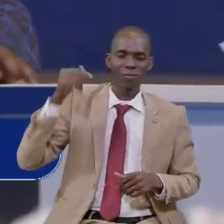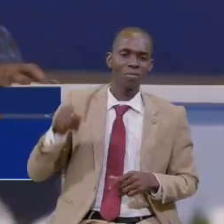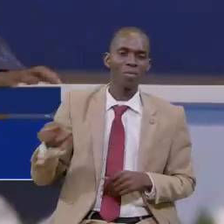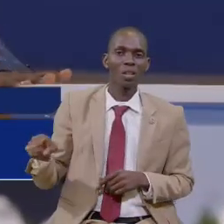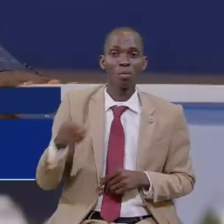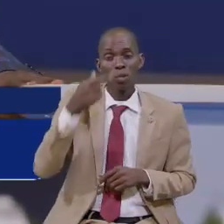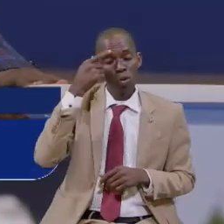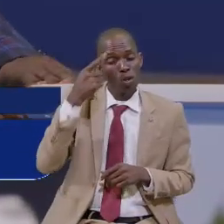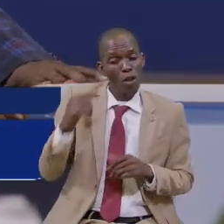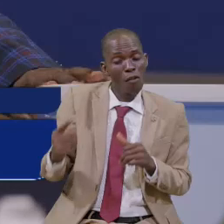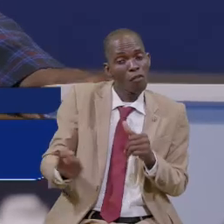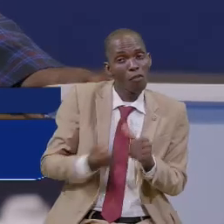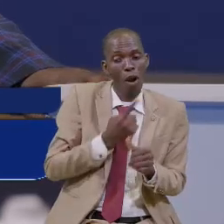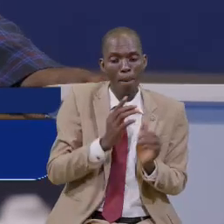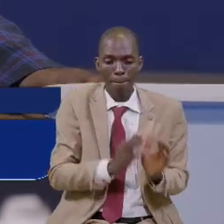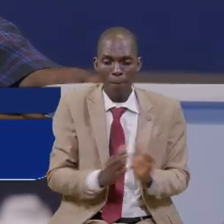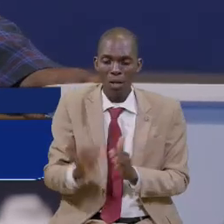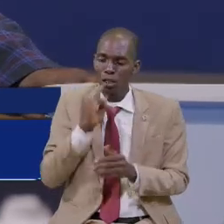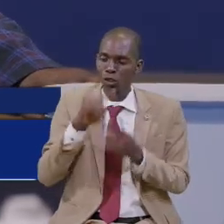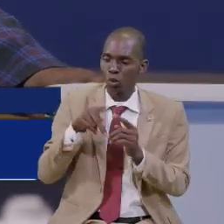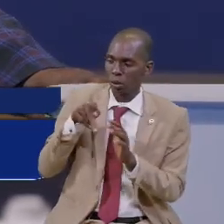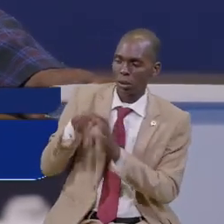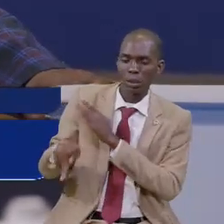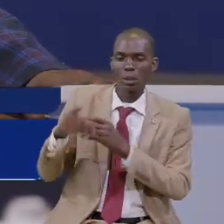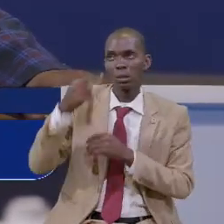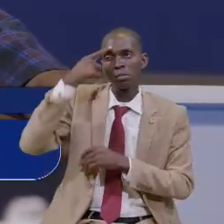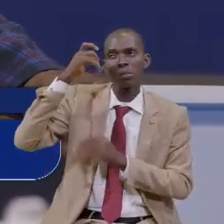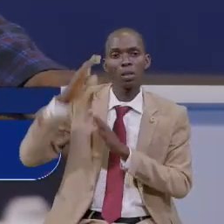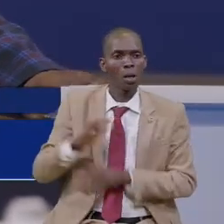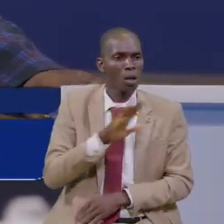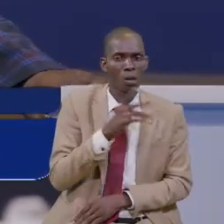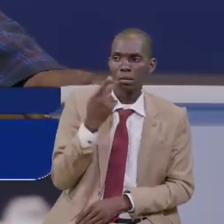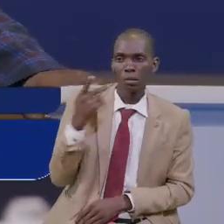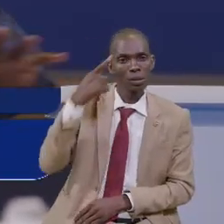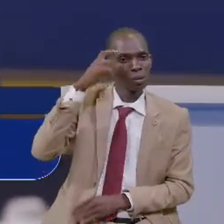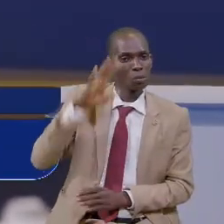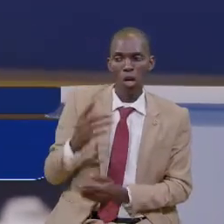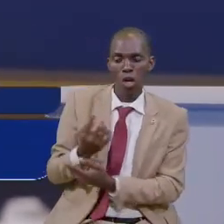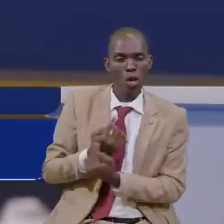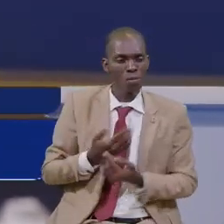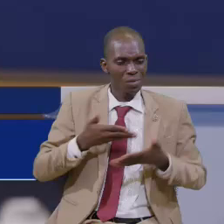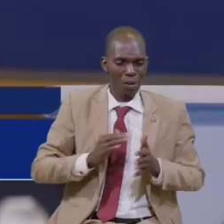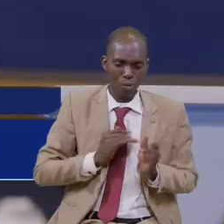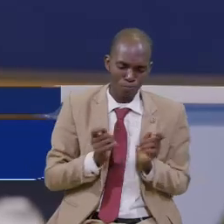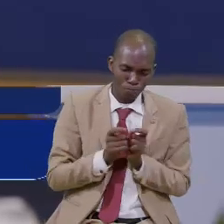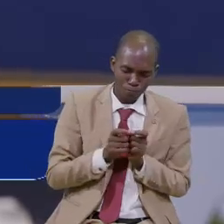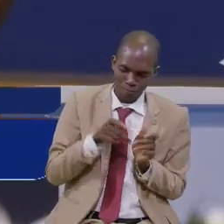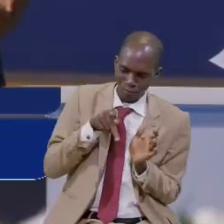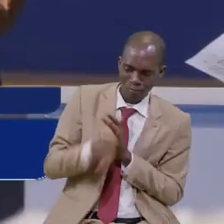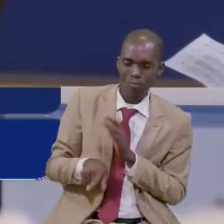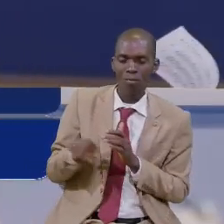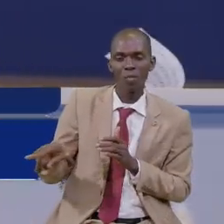dreamer. Here comes the dreamer. Let's kill him. Get rid of him, and we'll know